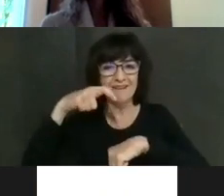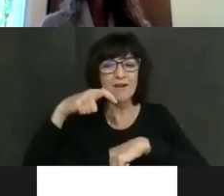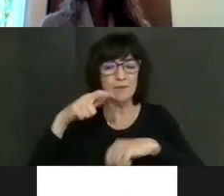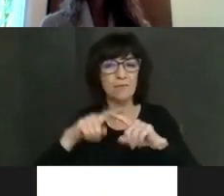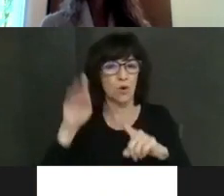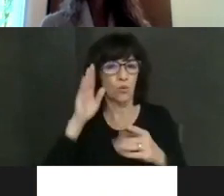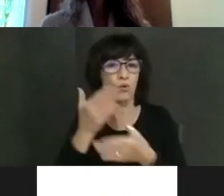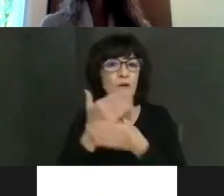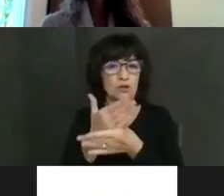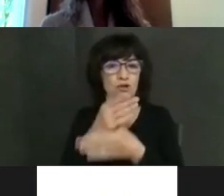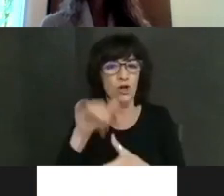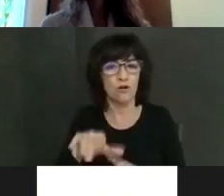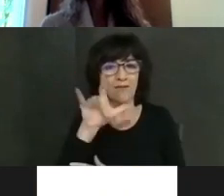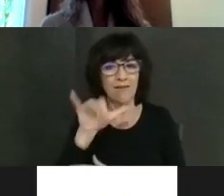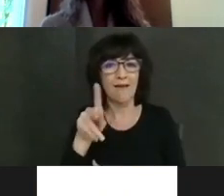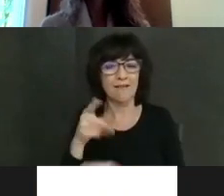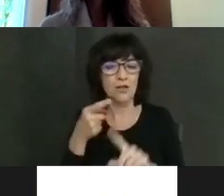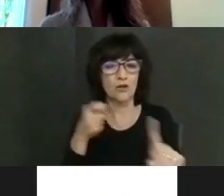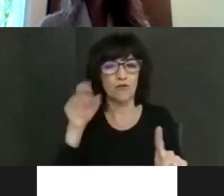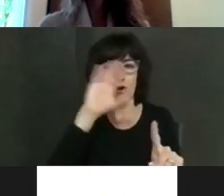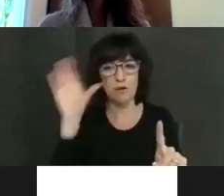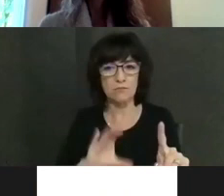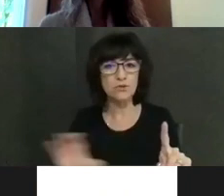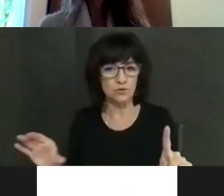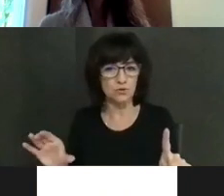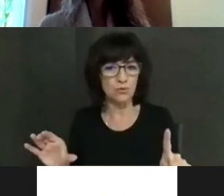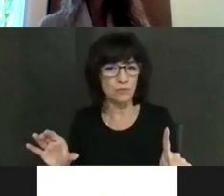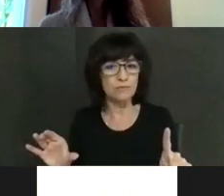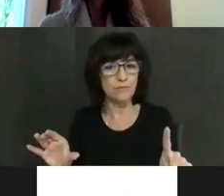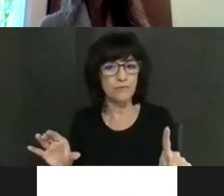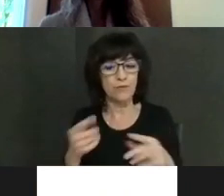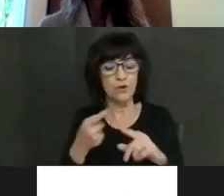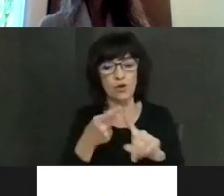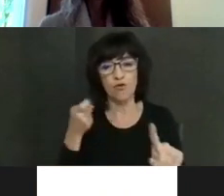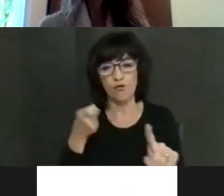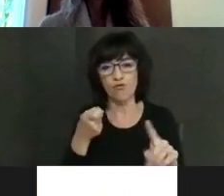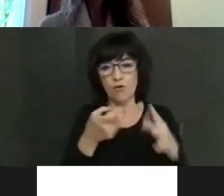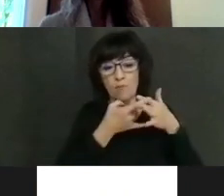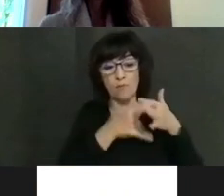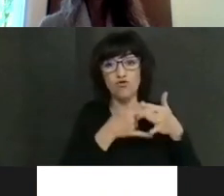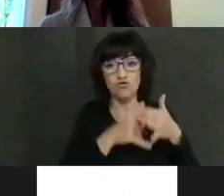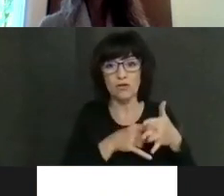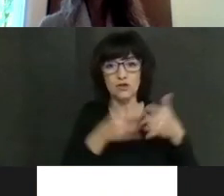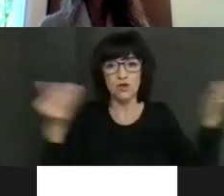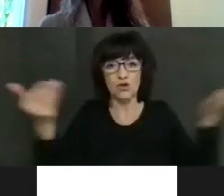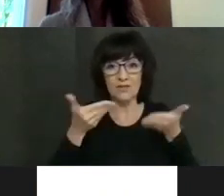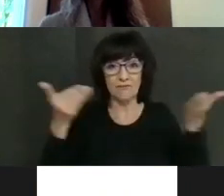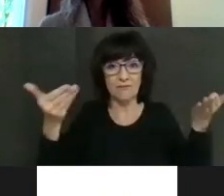link from the Zoom on that original invitation as well.